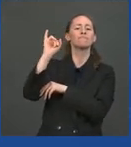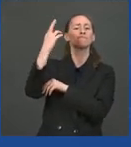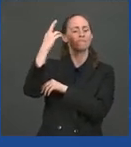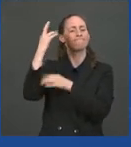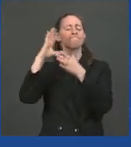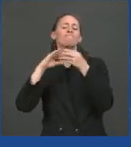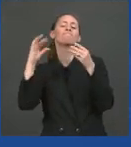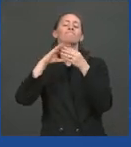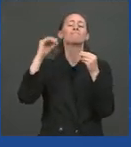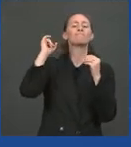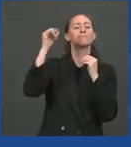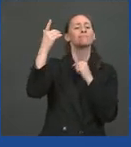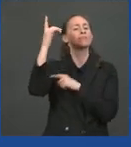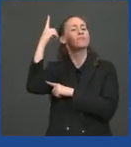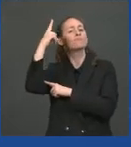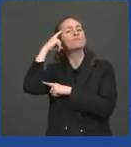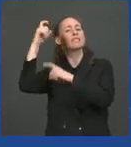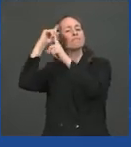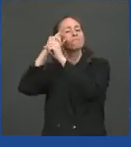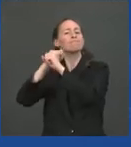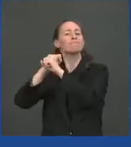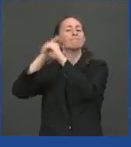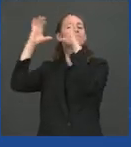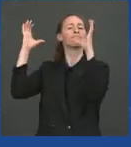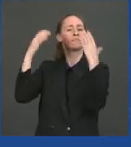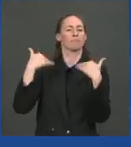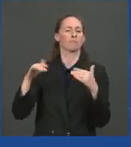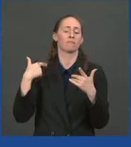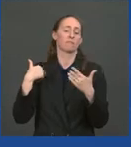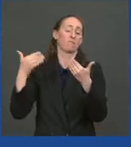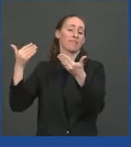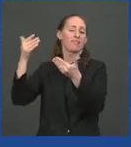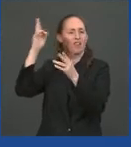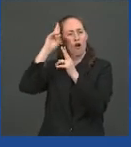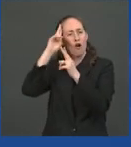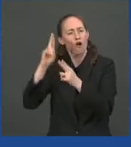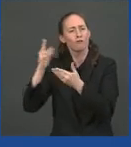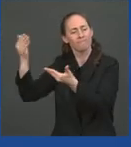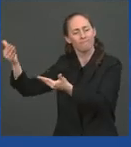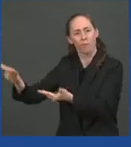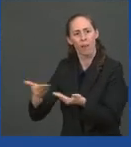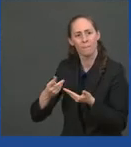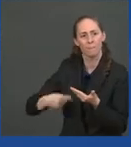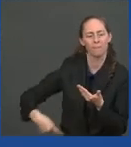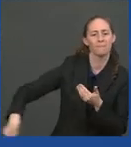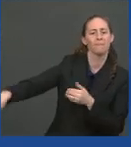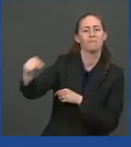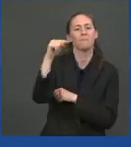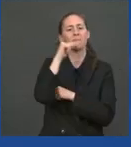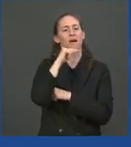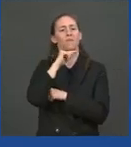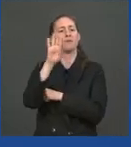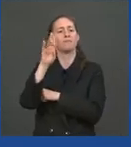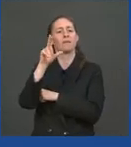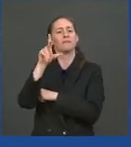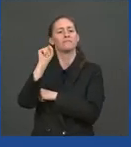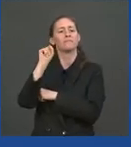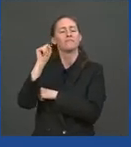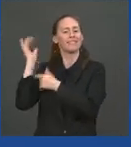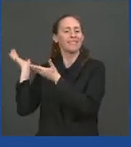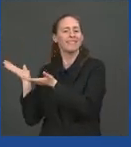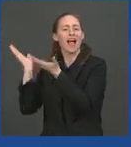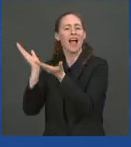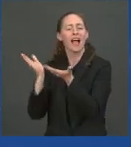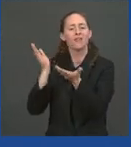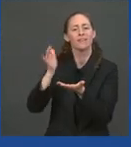nation. Today, I'm honored to welcome the Milwaukee Bucks to continue that tradition. In sport and